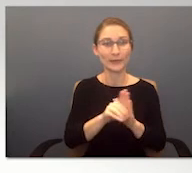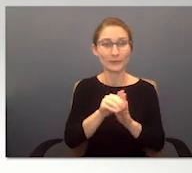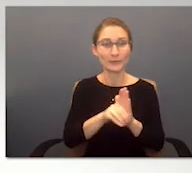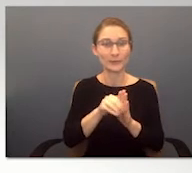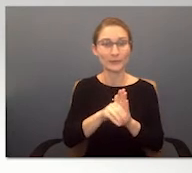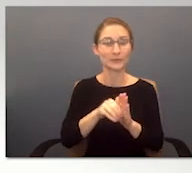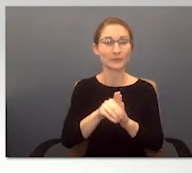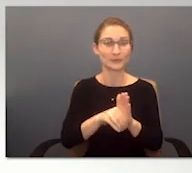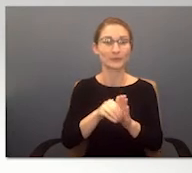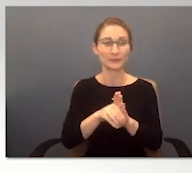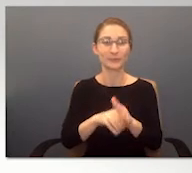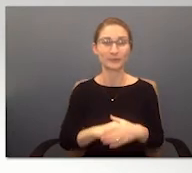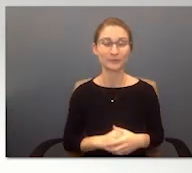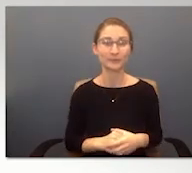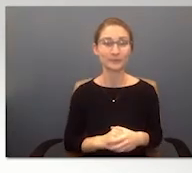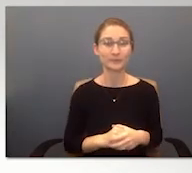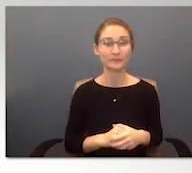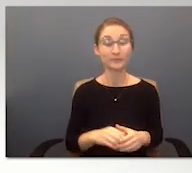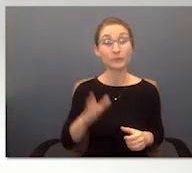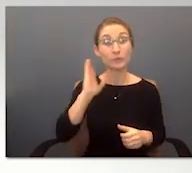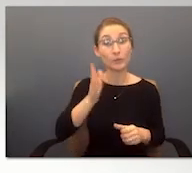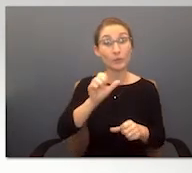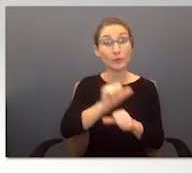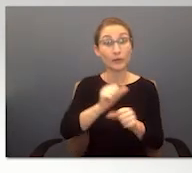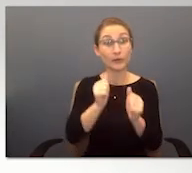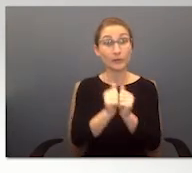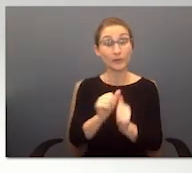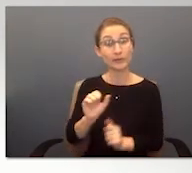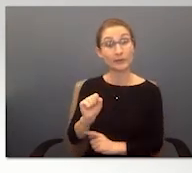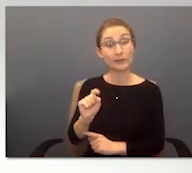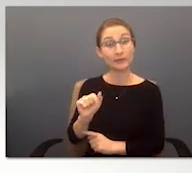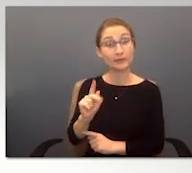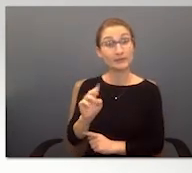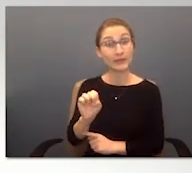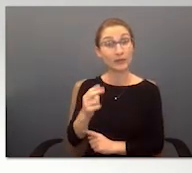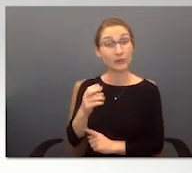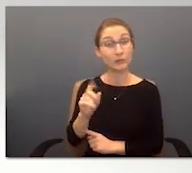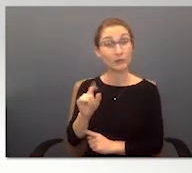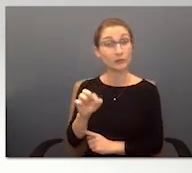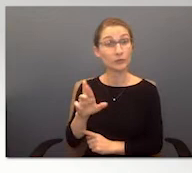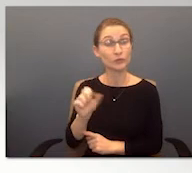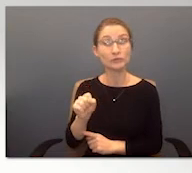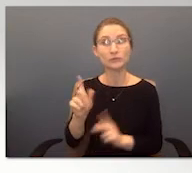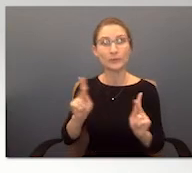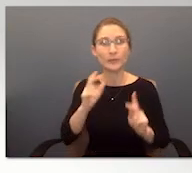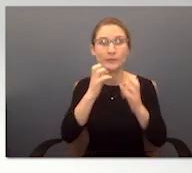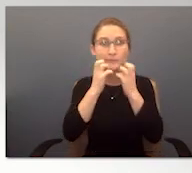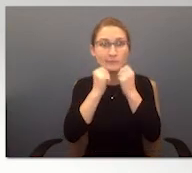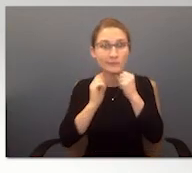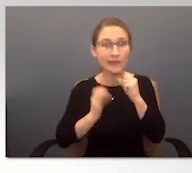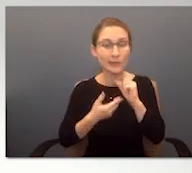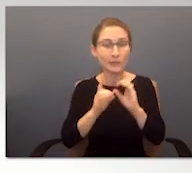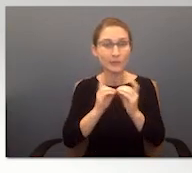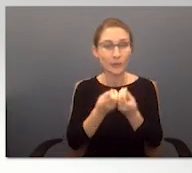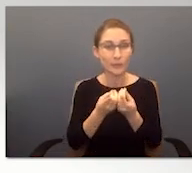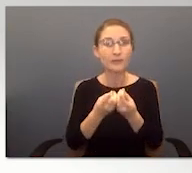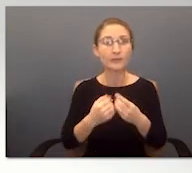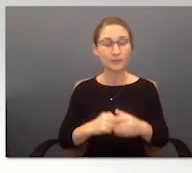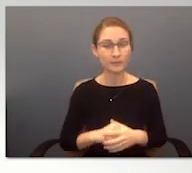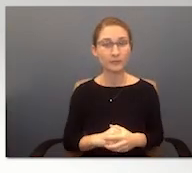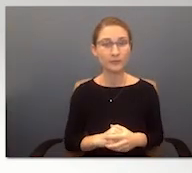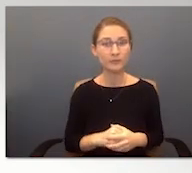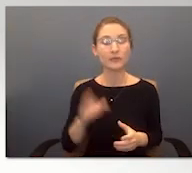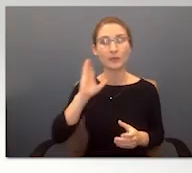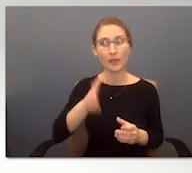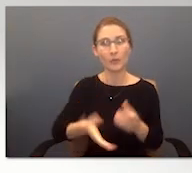Orlando, and we'll be working with our stakeholders throughout the state, our county health departments. The county health assessments feed up into that state